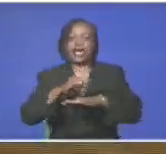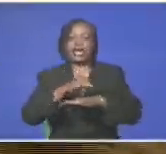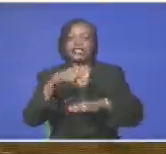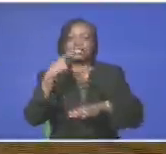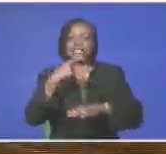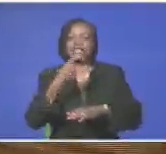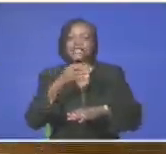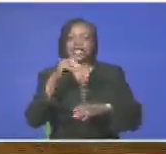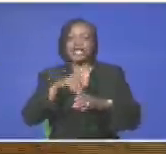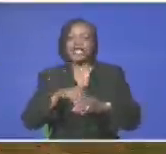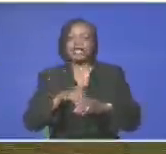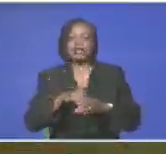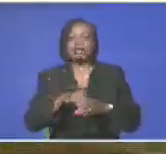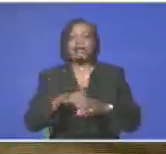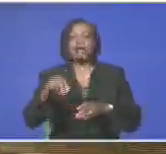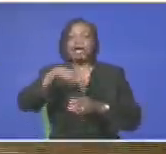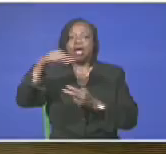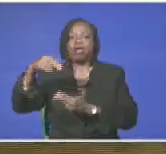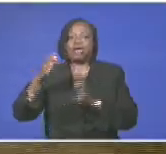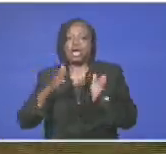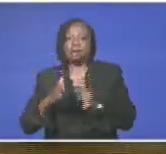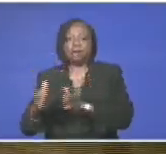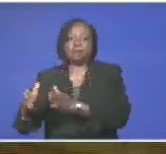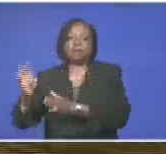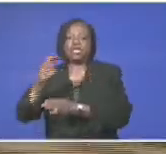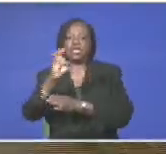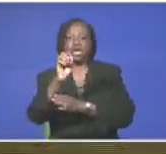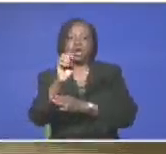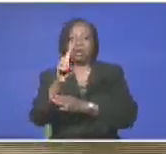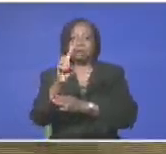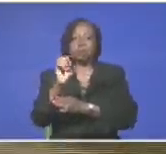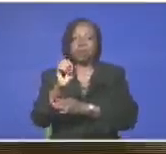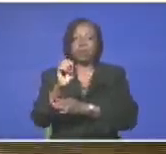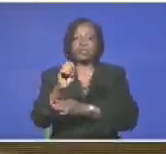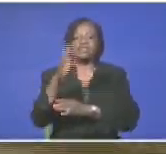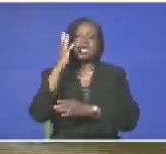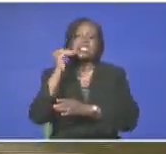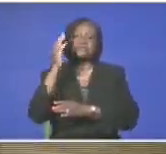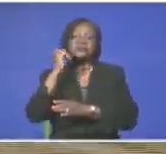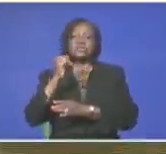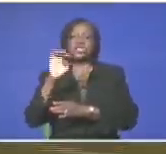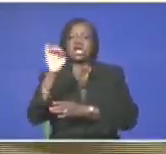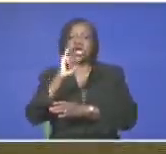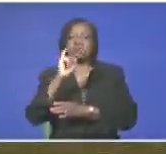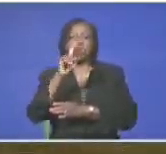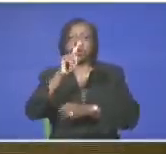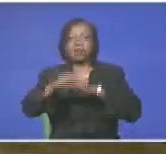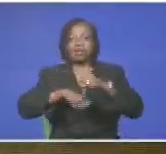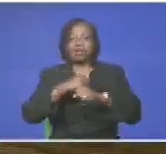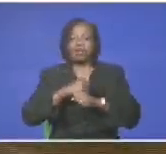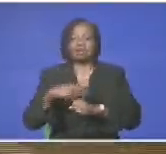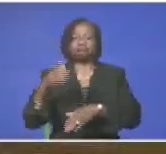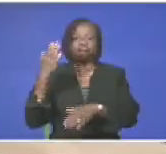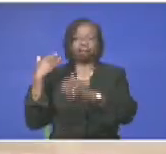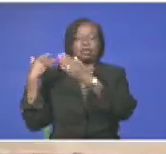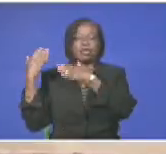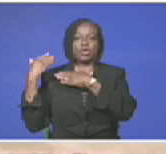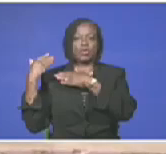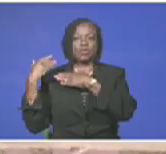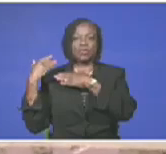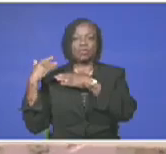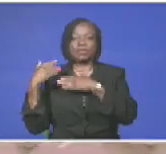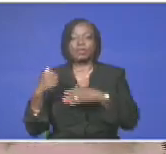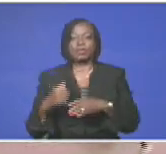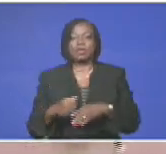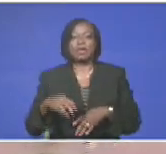mode after experiencing devastation from Hurricane Irma nearly 1 year ago. Chairperson of the Restoration Rangid Island